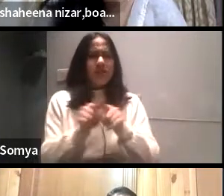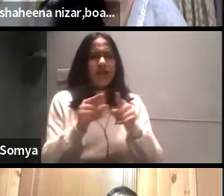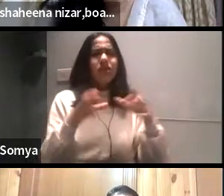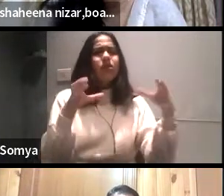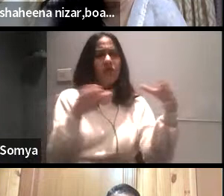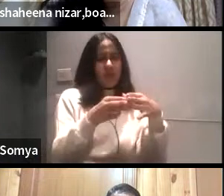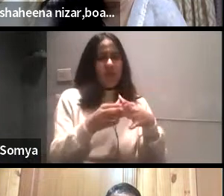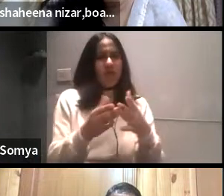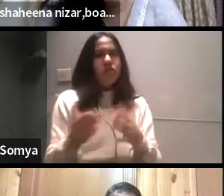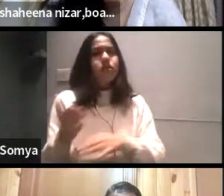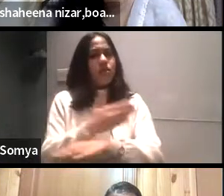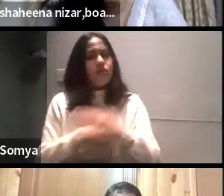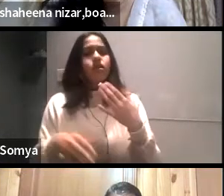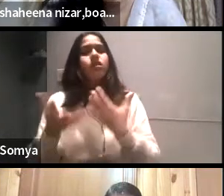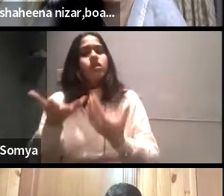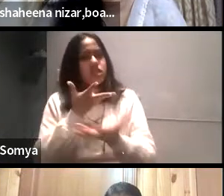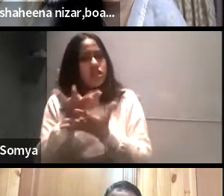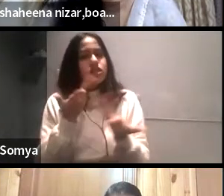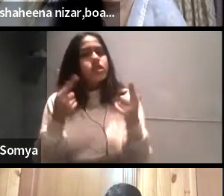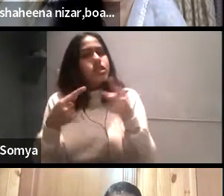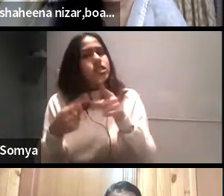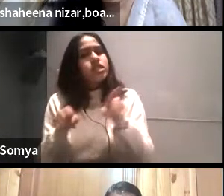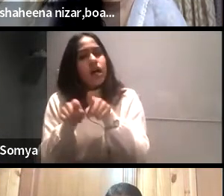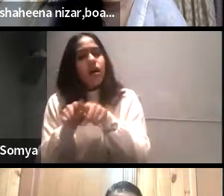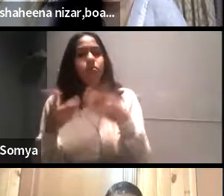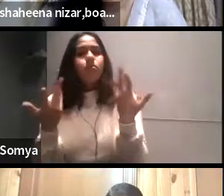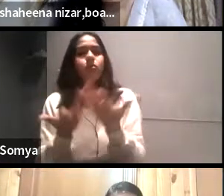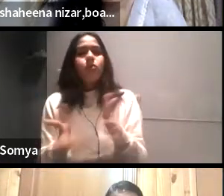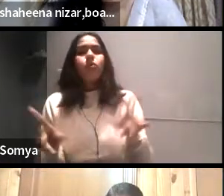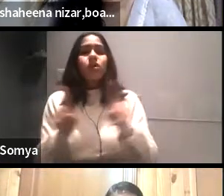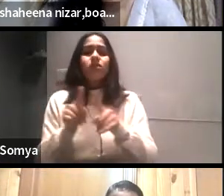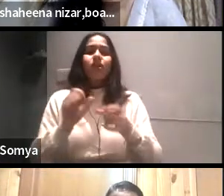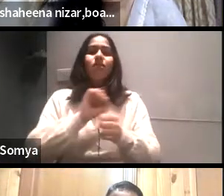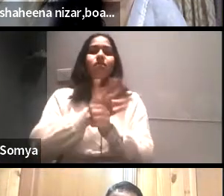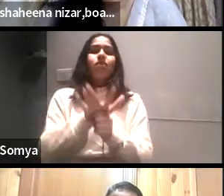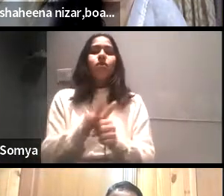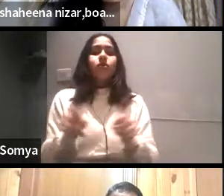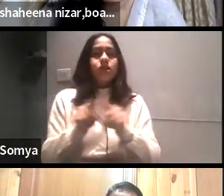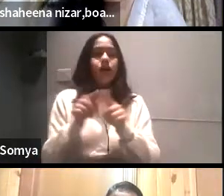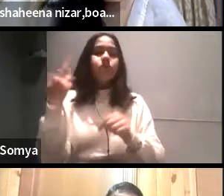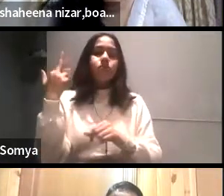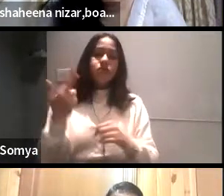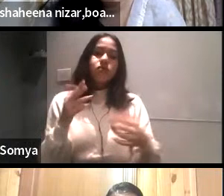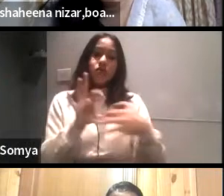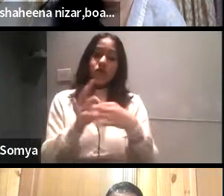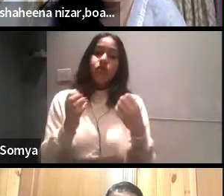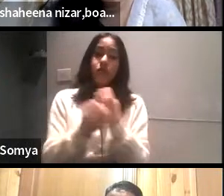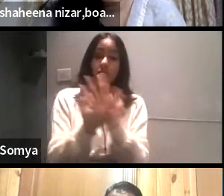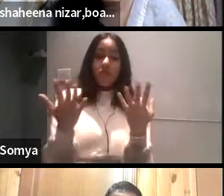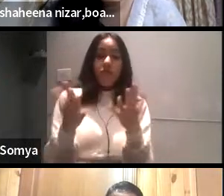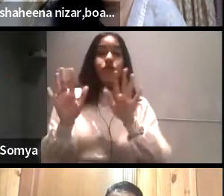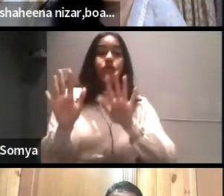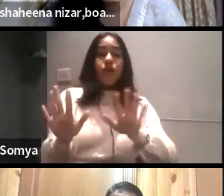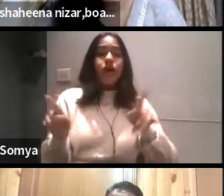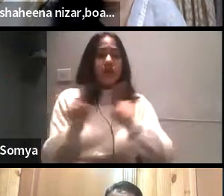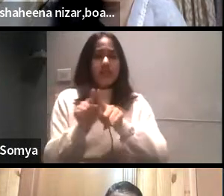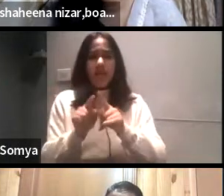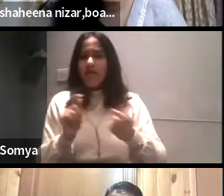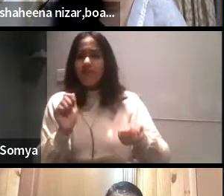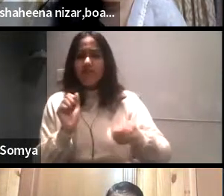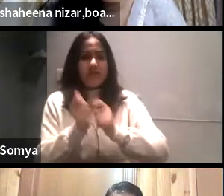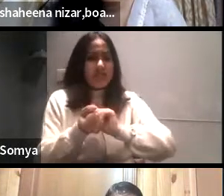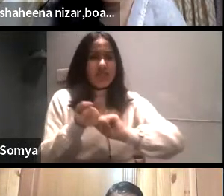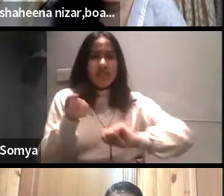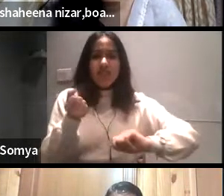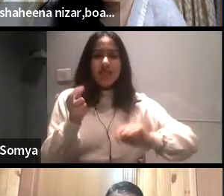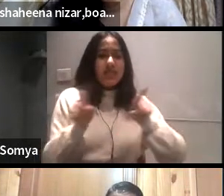already feeling very, very isolated prior to COVID. And many of them have quite complex